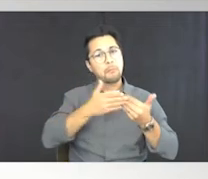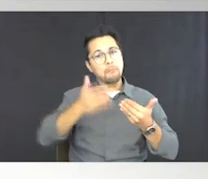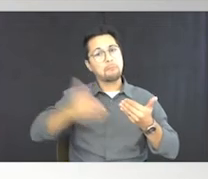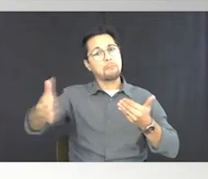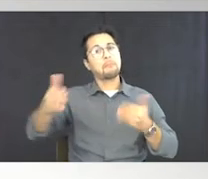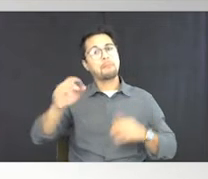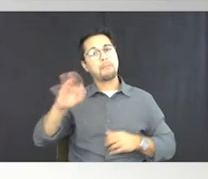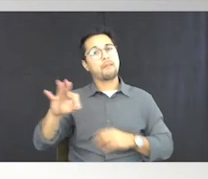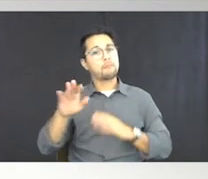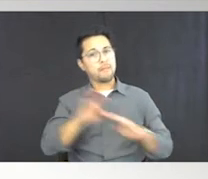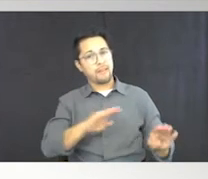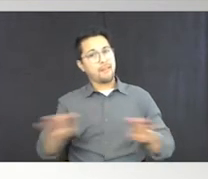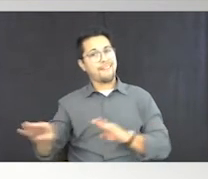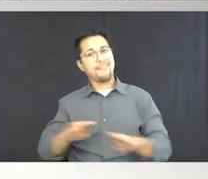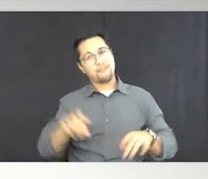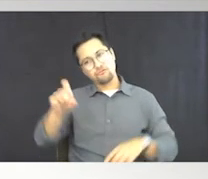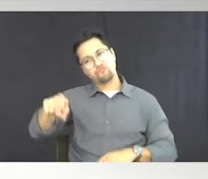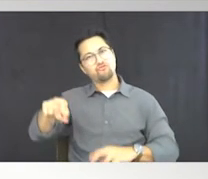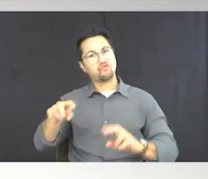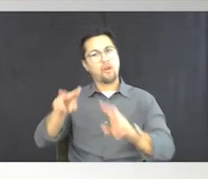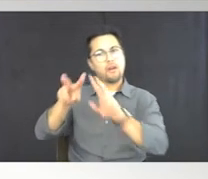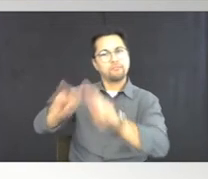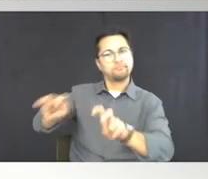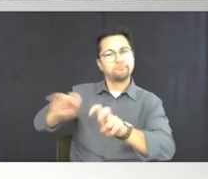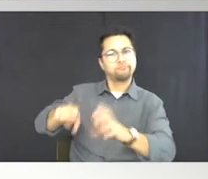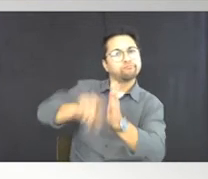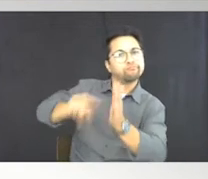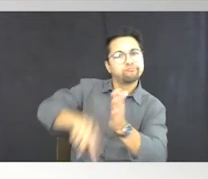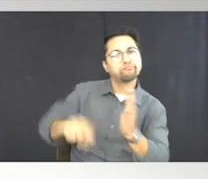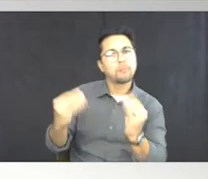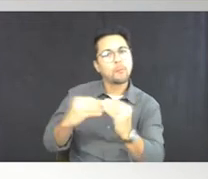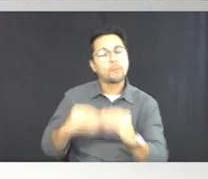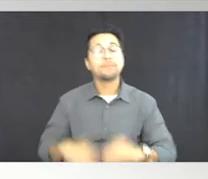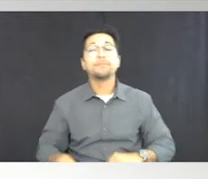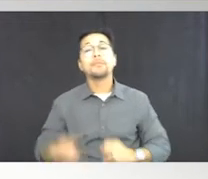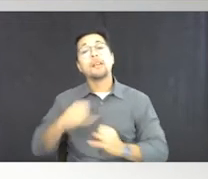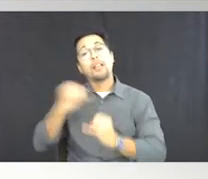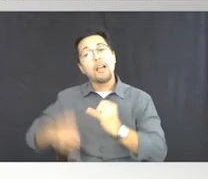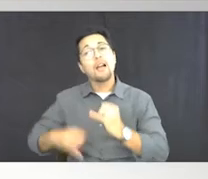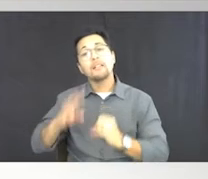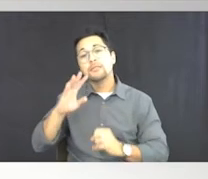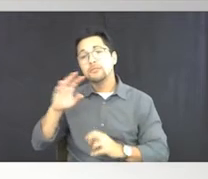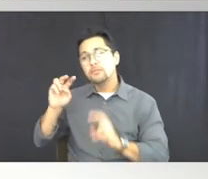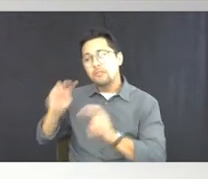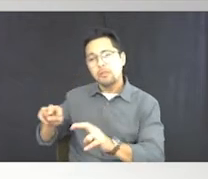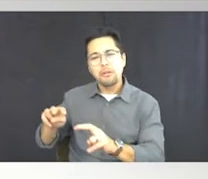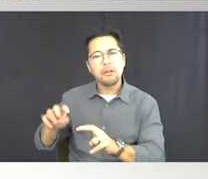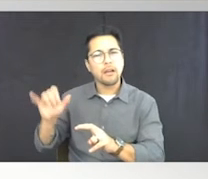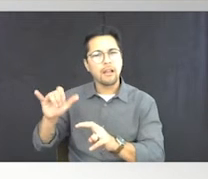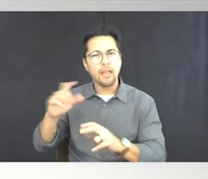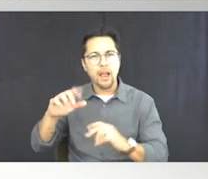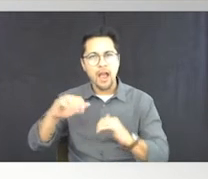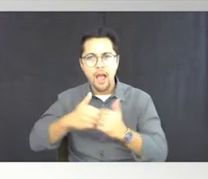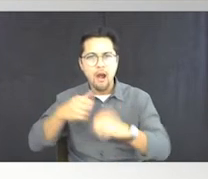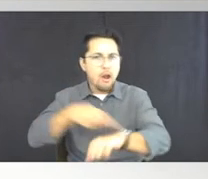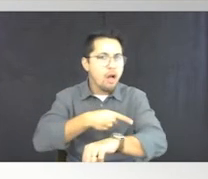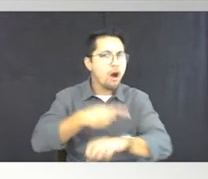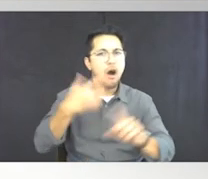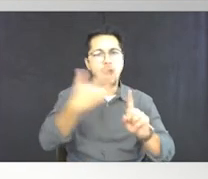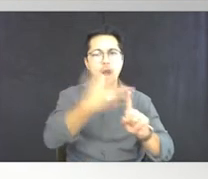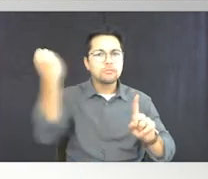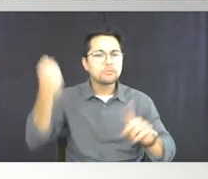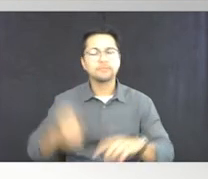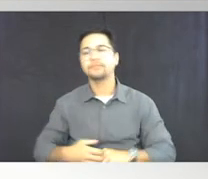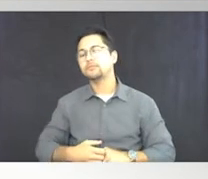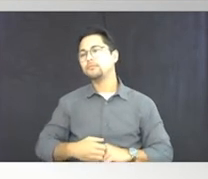looked at. The last one, they also look at additional factors such as the length of each removal, the